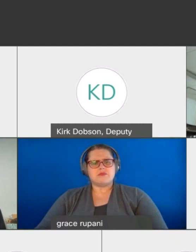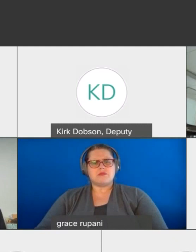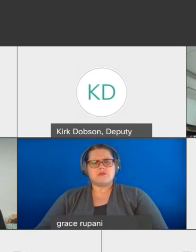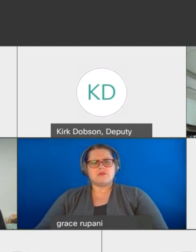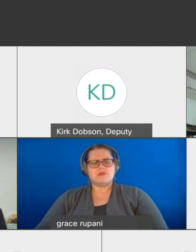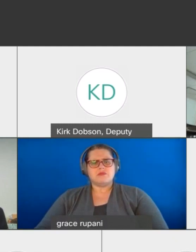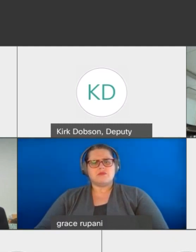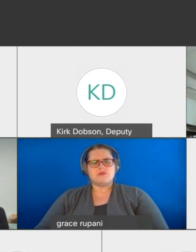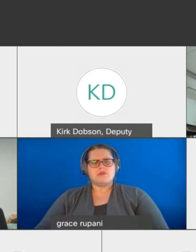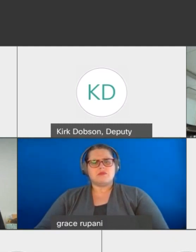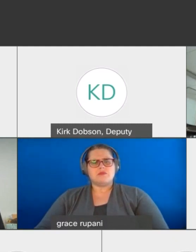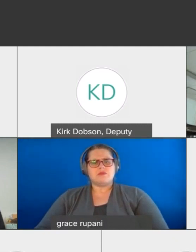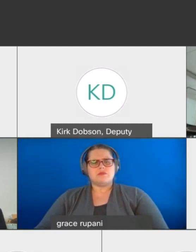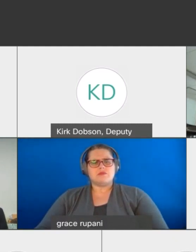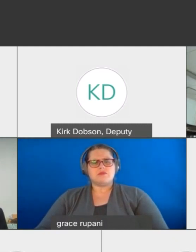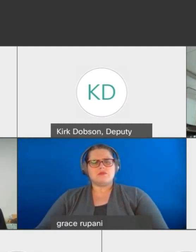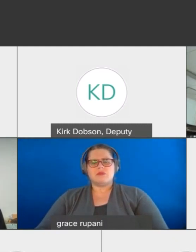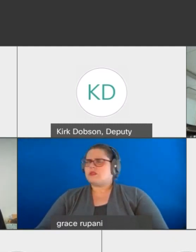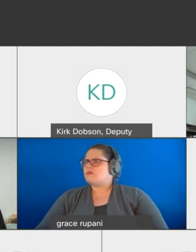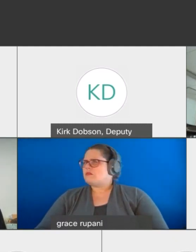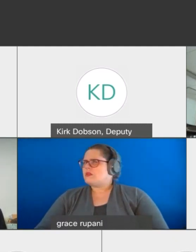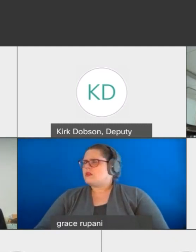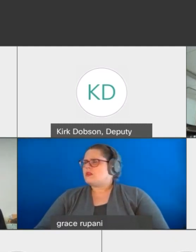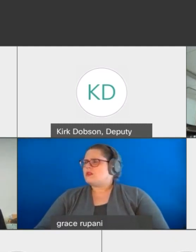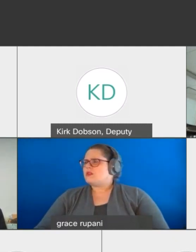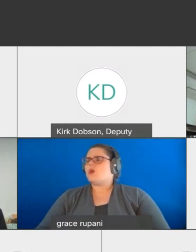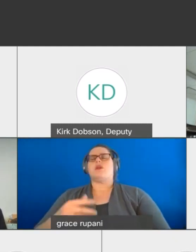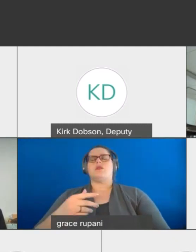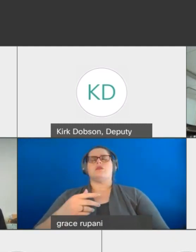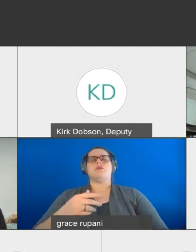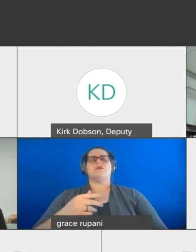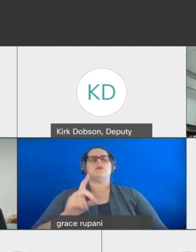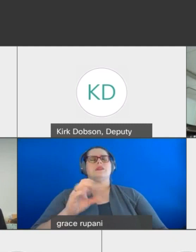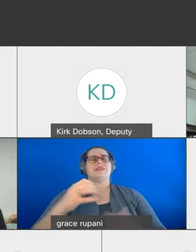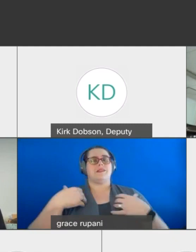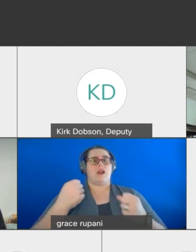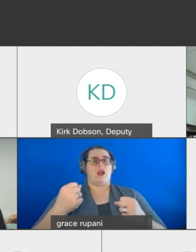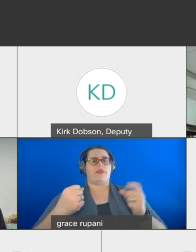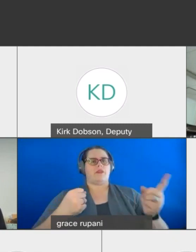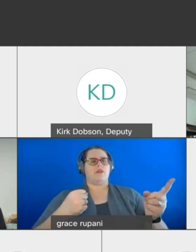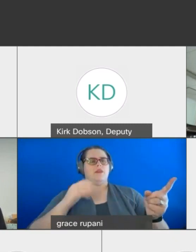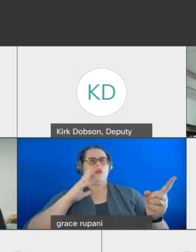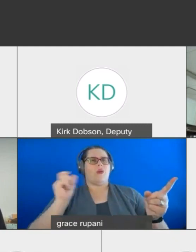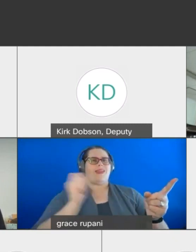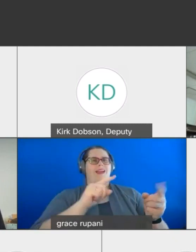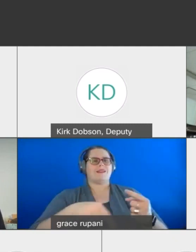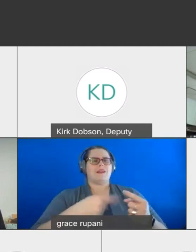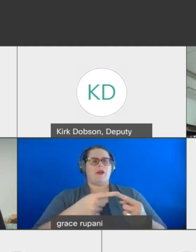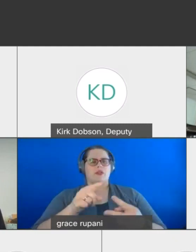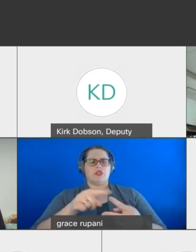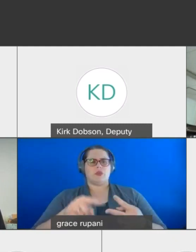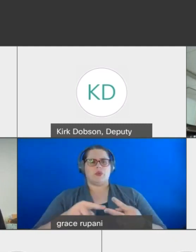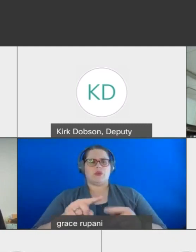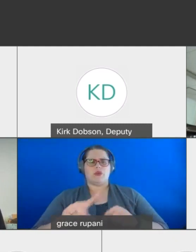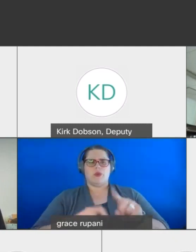So we will follow up with DC Health about 2 questions. I don't know if Karen's here today or if she could